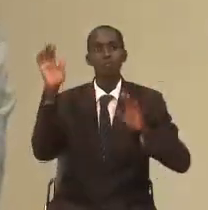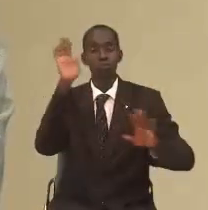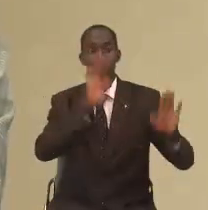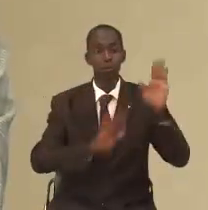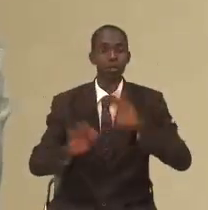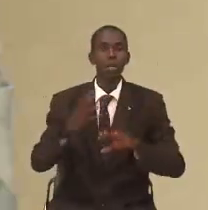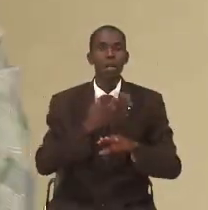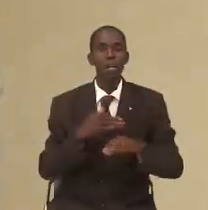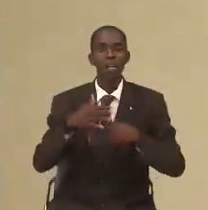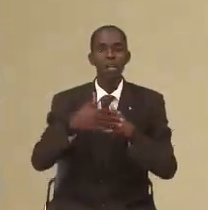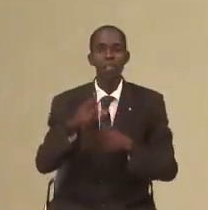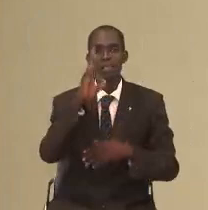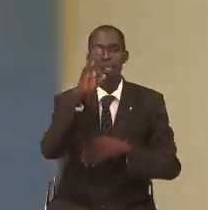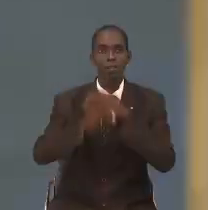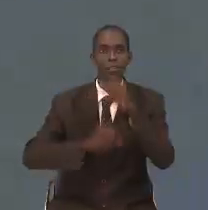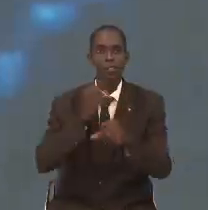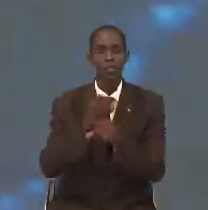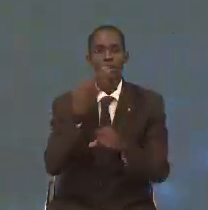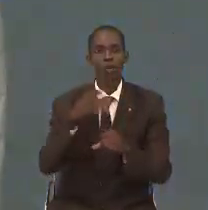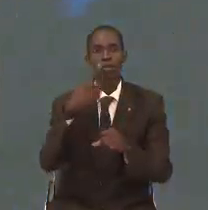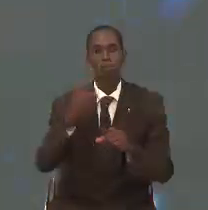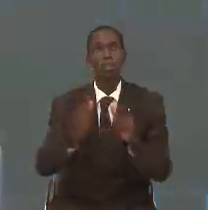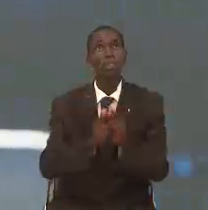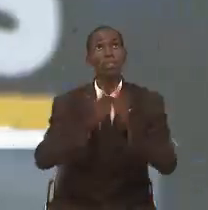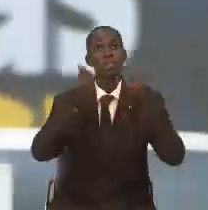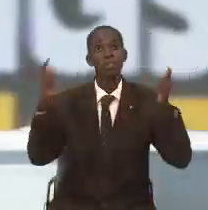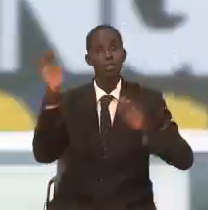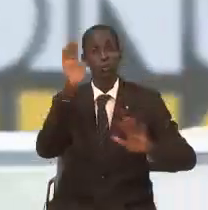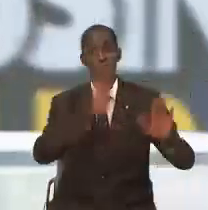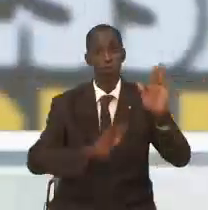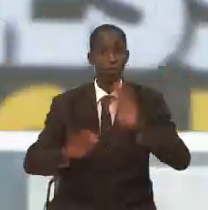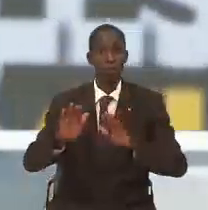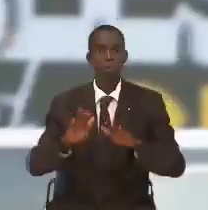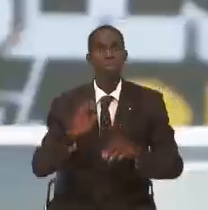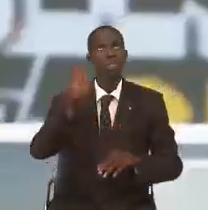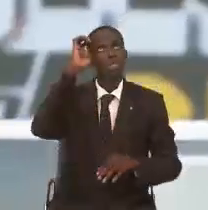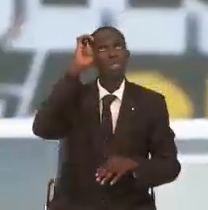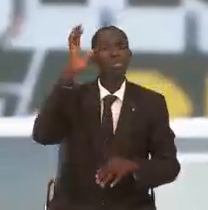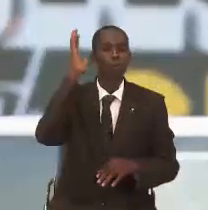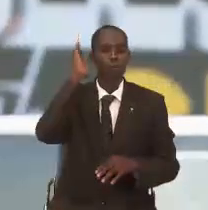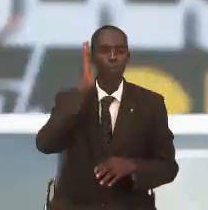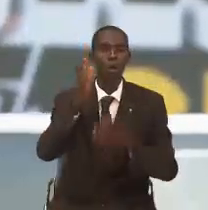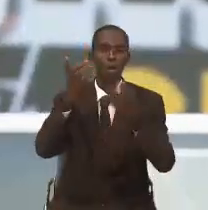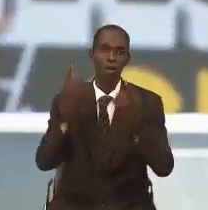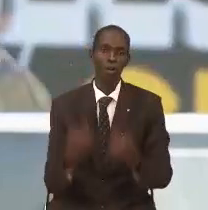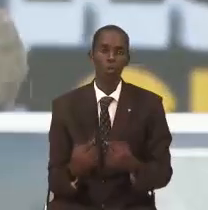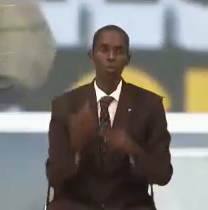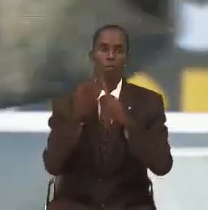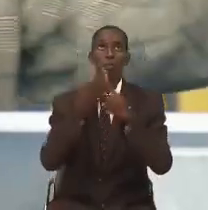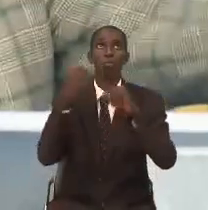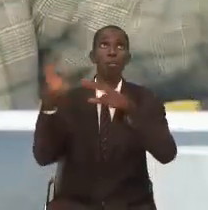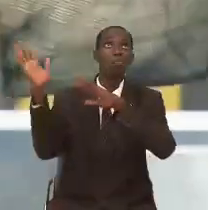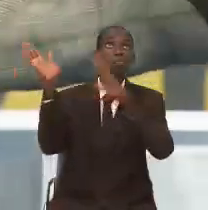after 7 years of the great tribulation, he will come from the sky, and